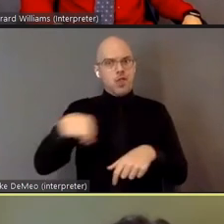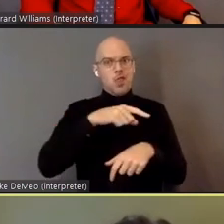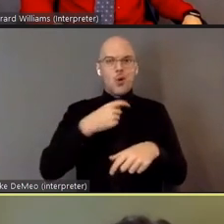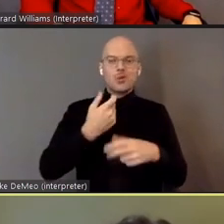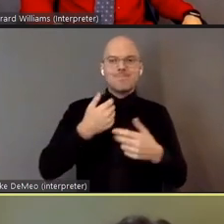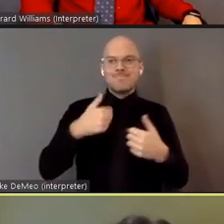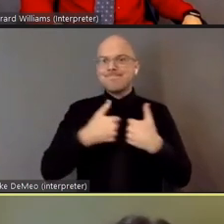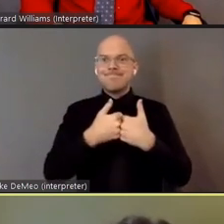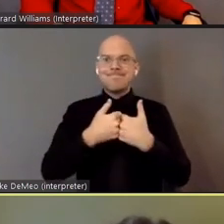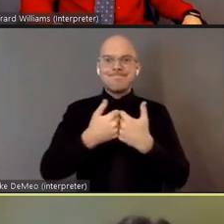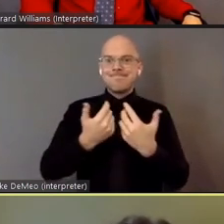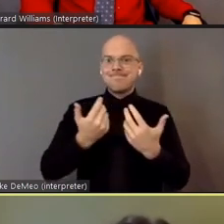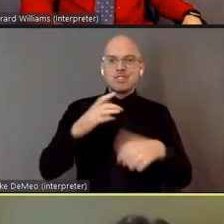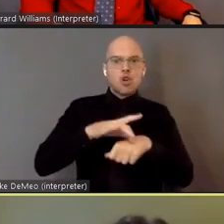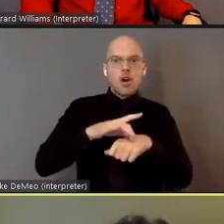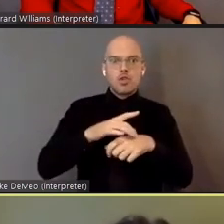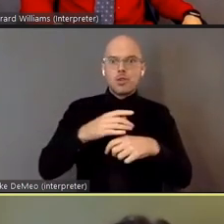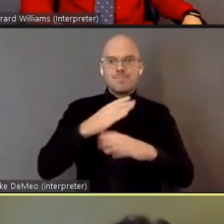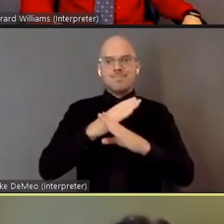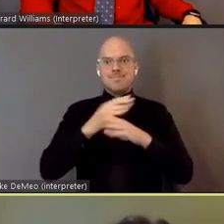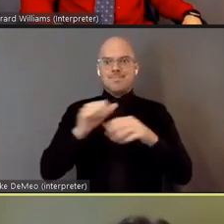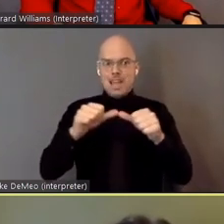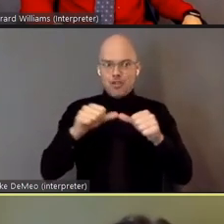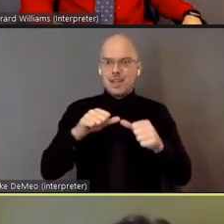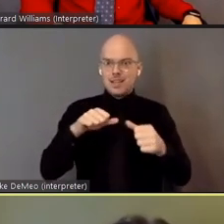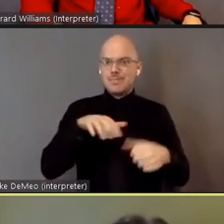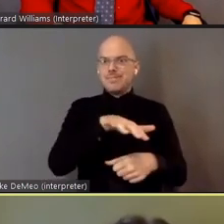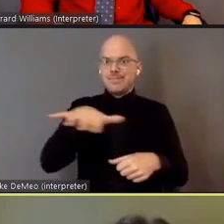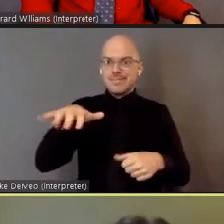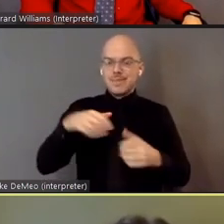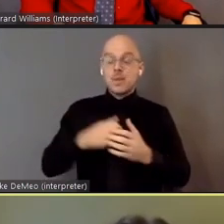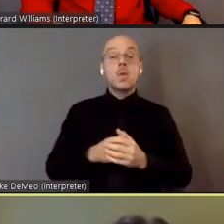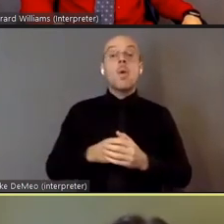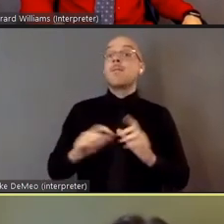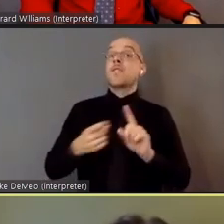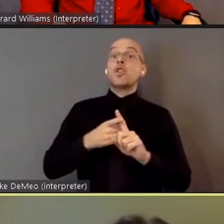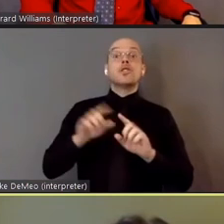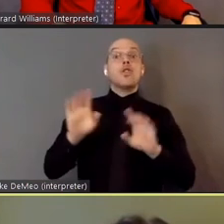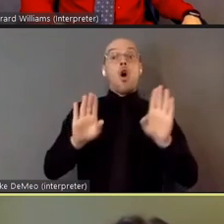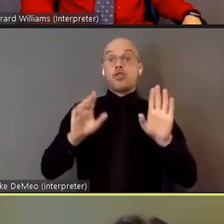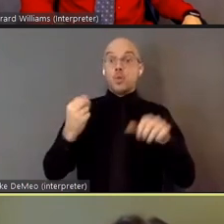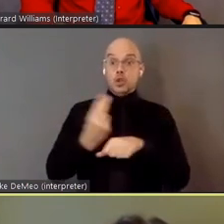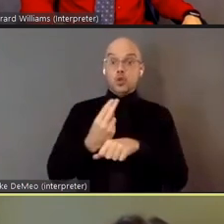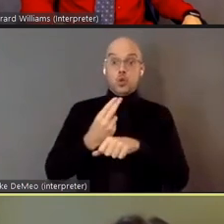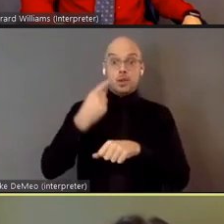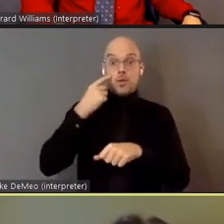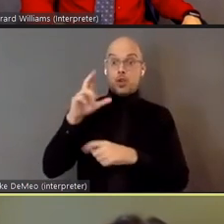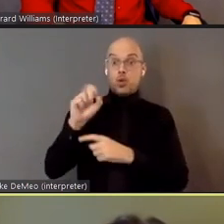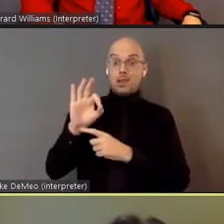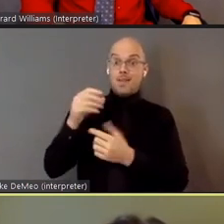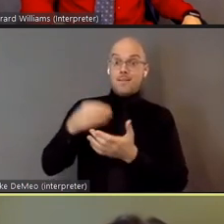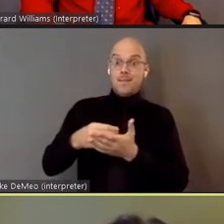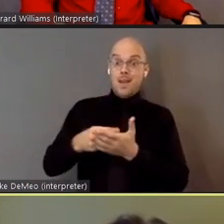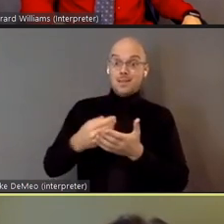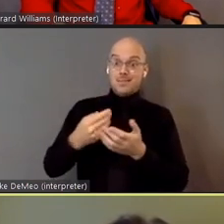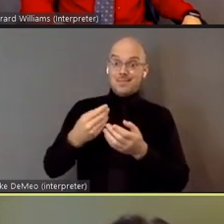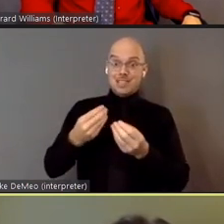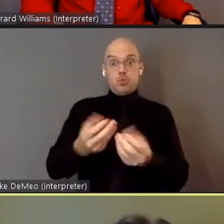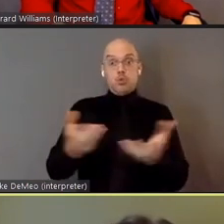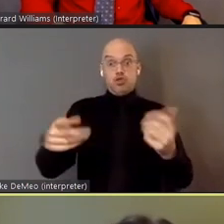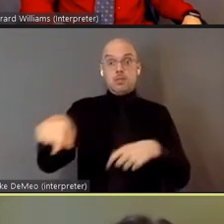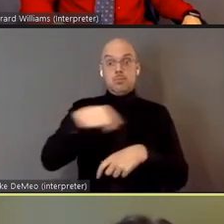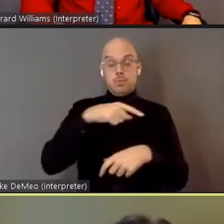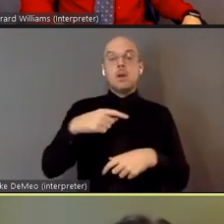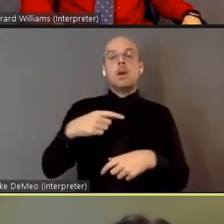the first reverse auctions that were used to distribute USF funds were in 2012, the Mobility